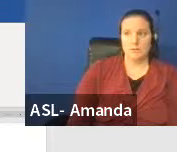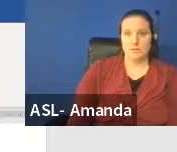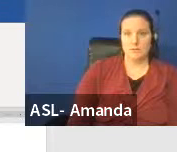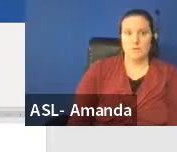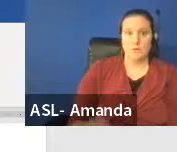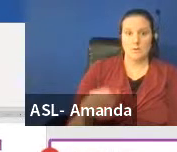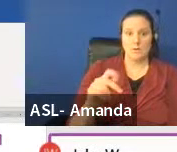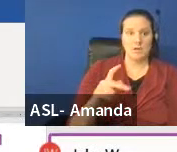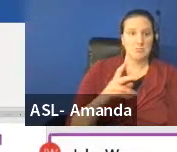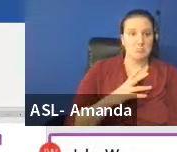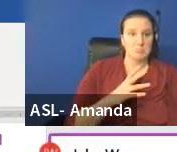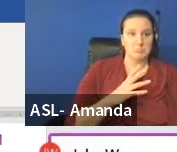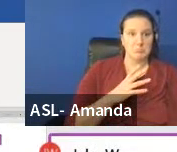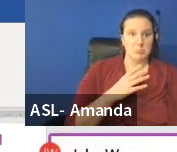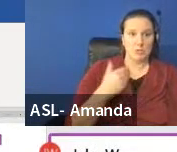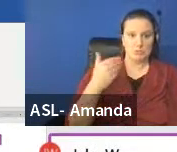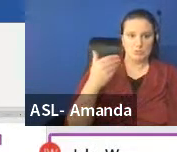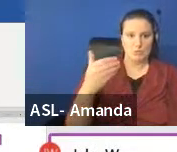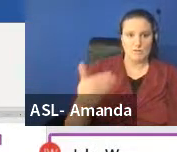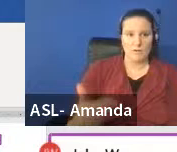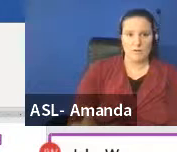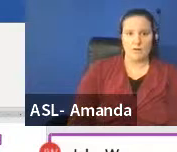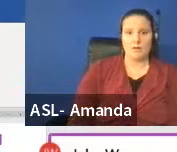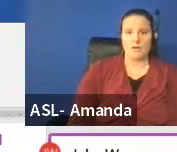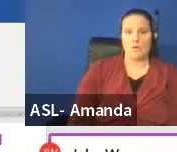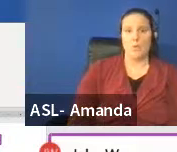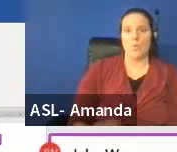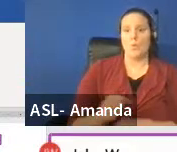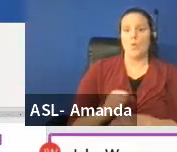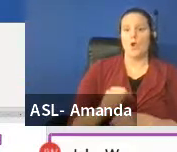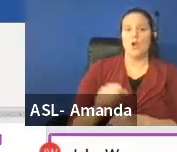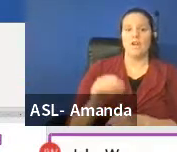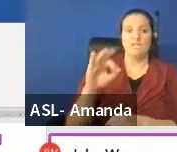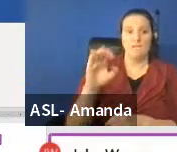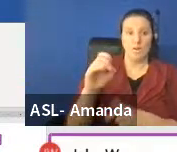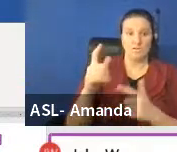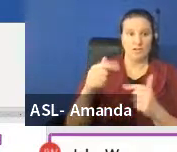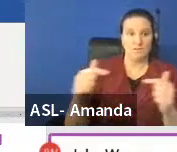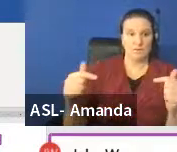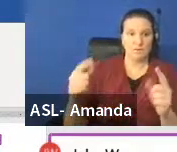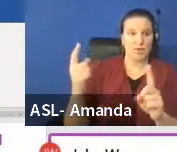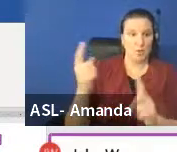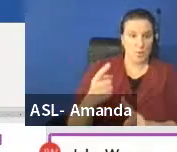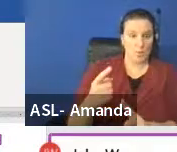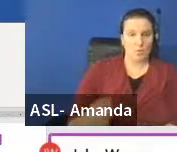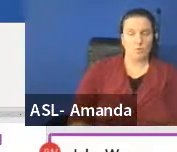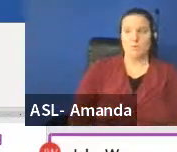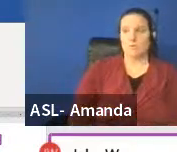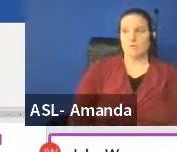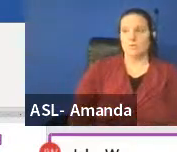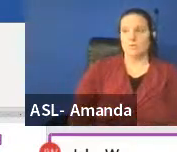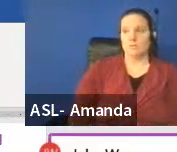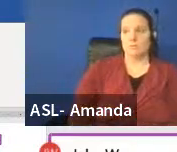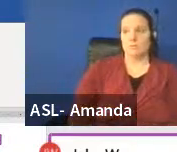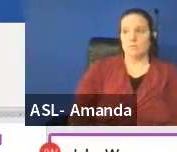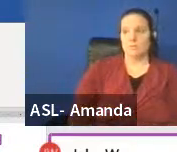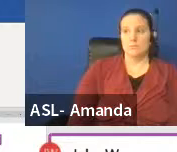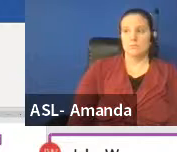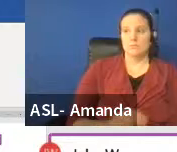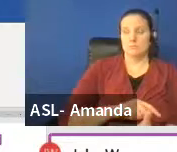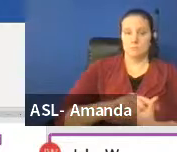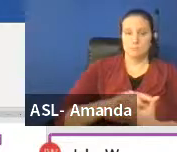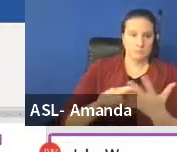Okay, well, let's move on to workforce diversity goals. These all, in